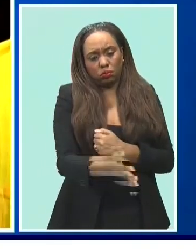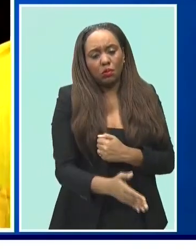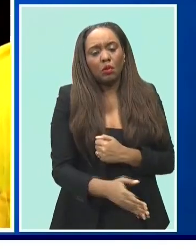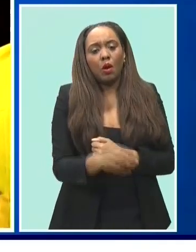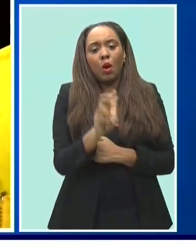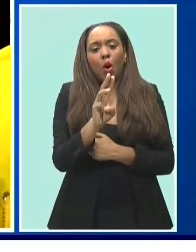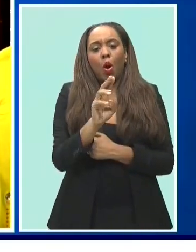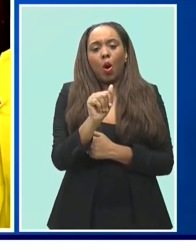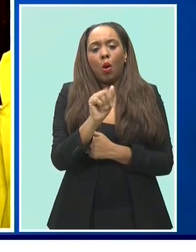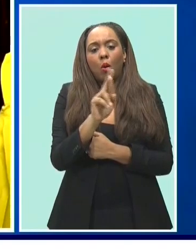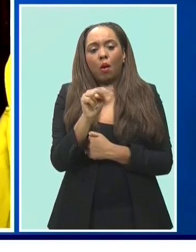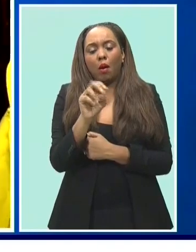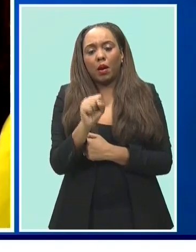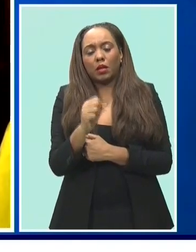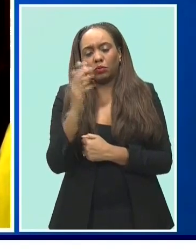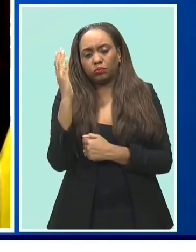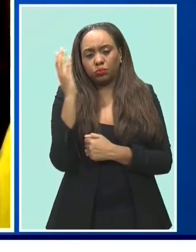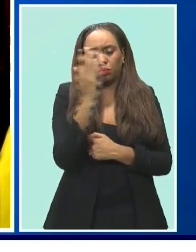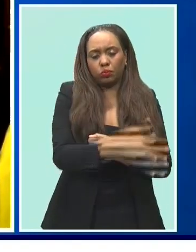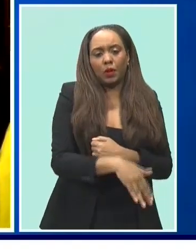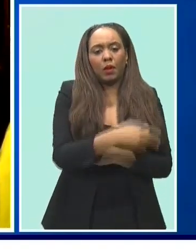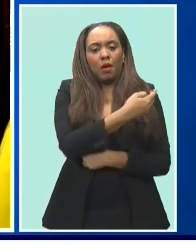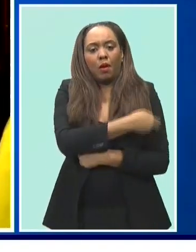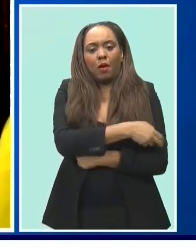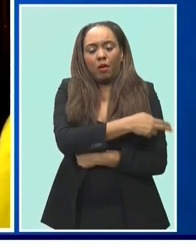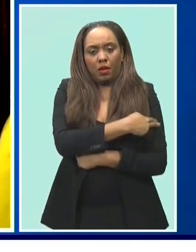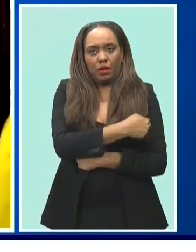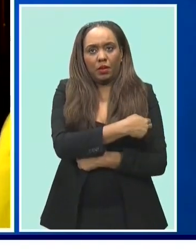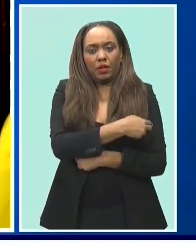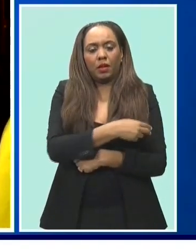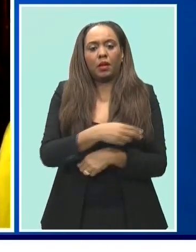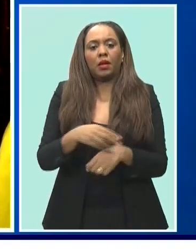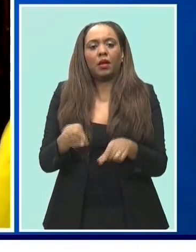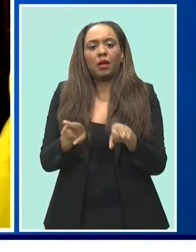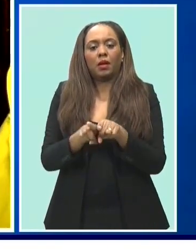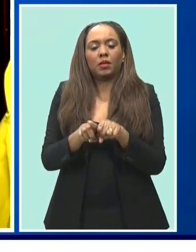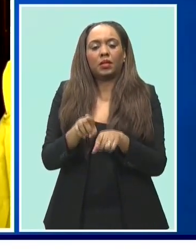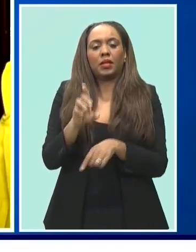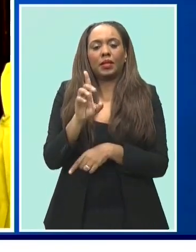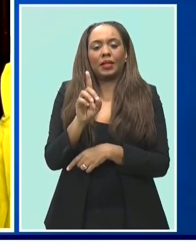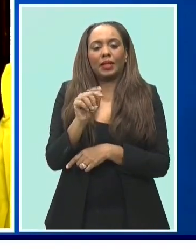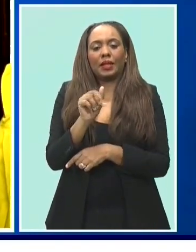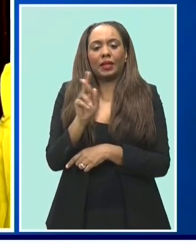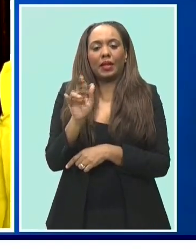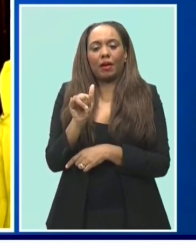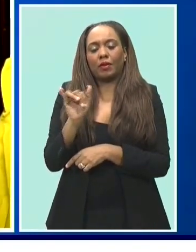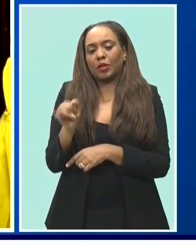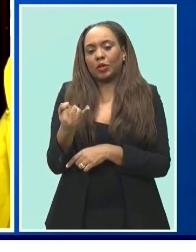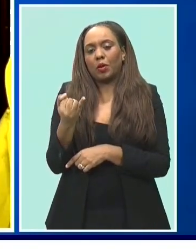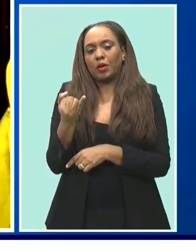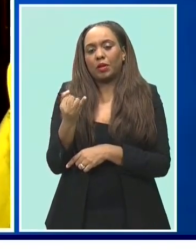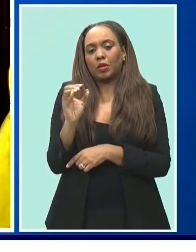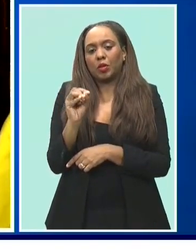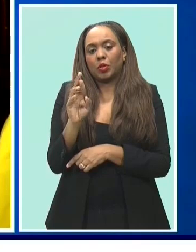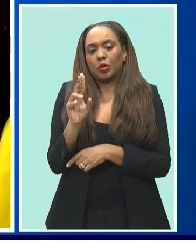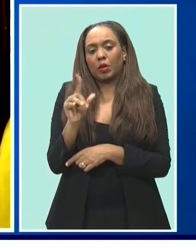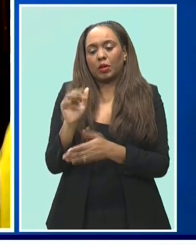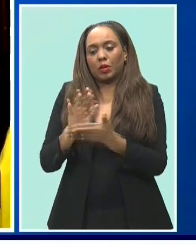hospital, and from the north they'll be clearing from Darrell Jordan along the